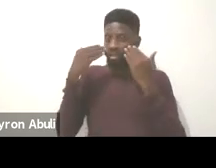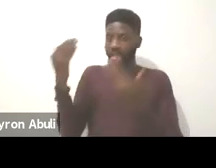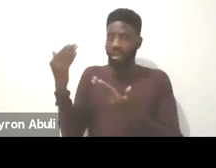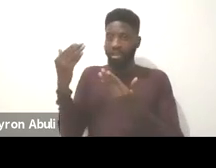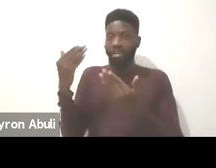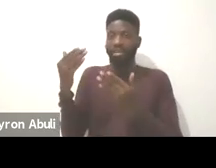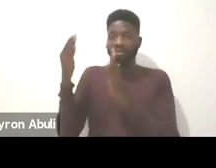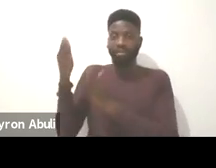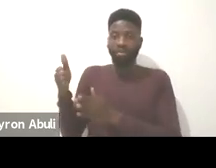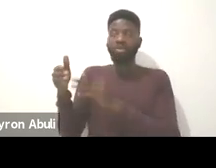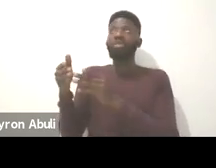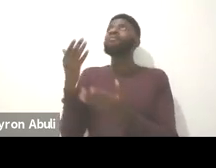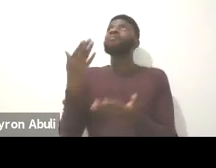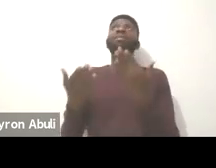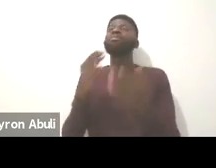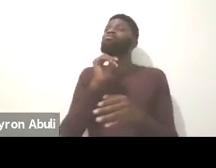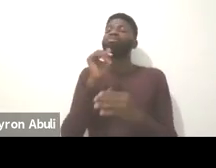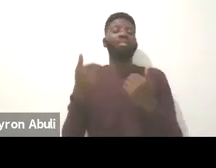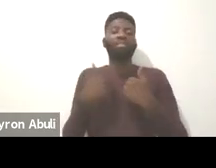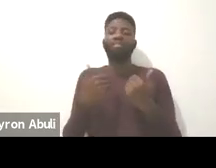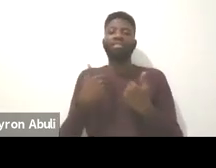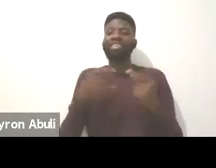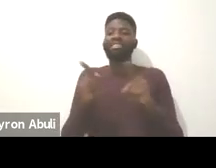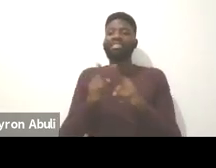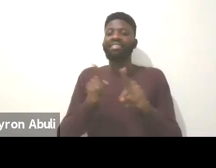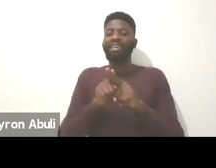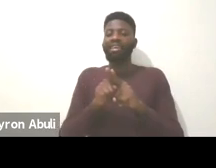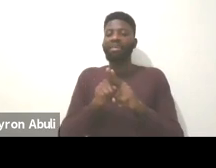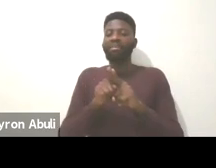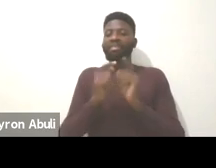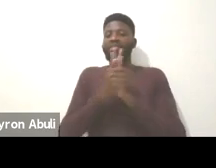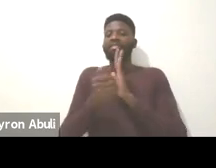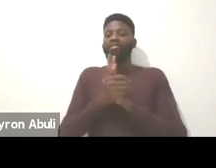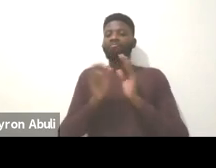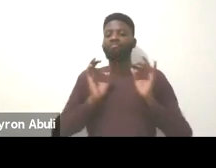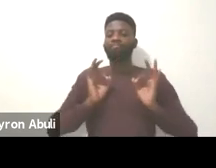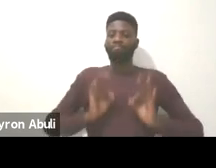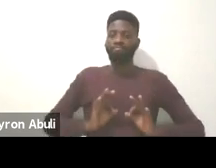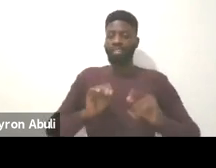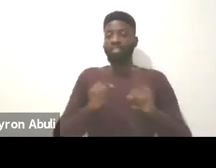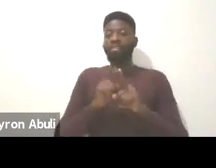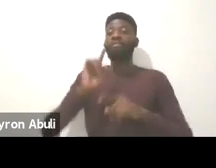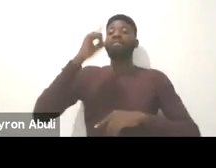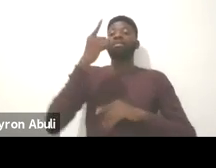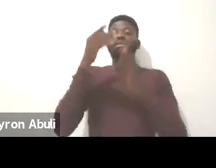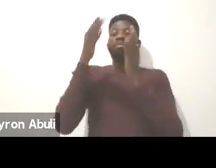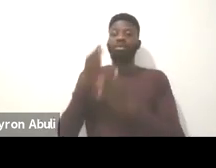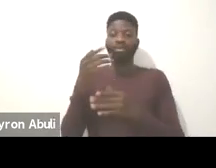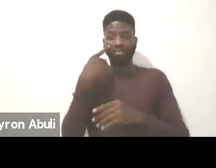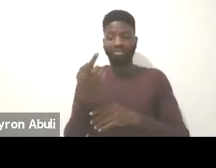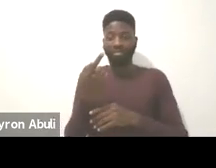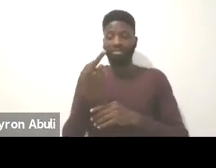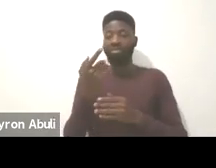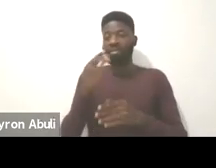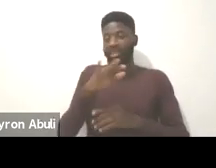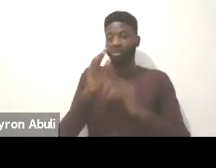person might not have the same level of skill set like the first other person. Maybe when it comes to